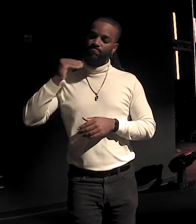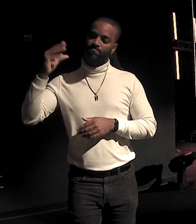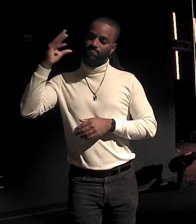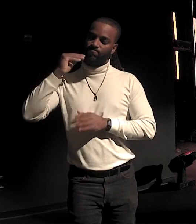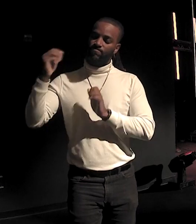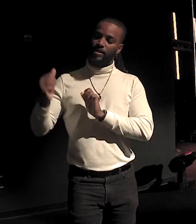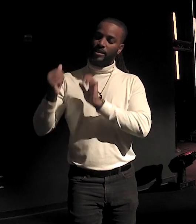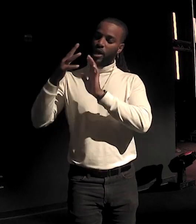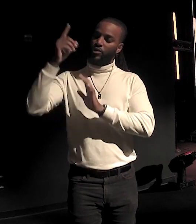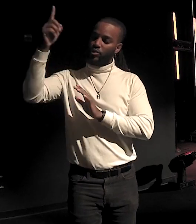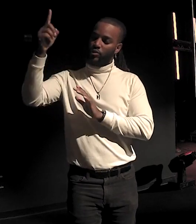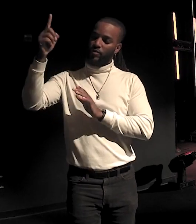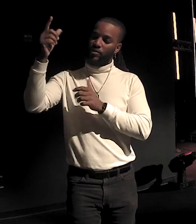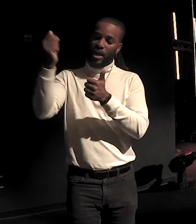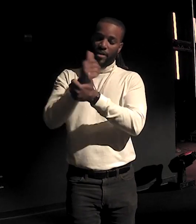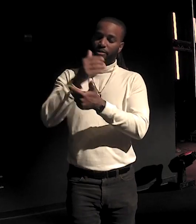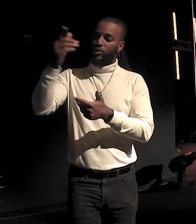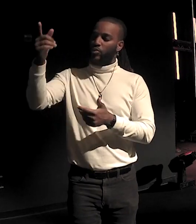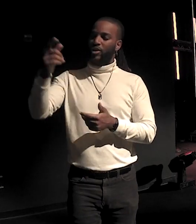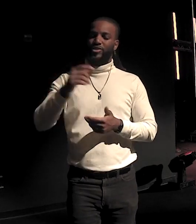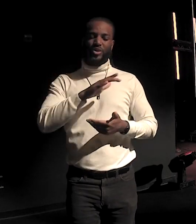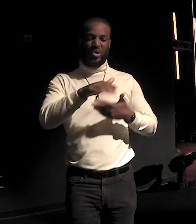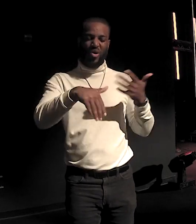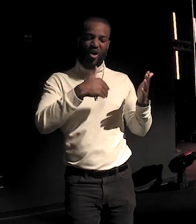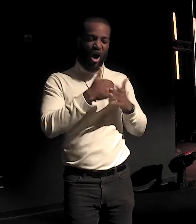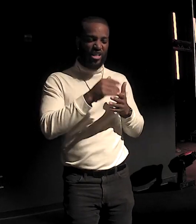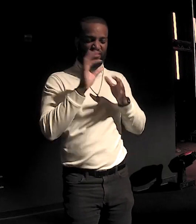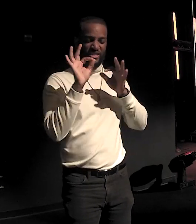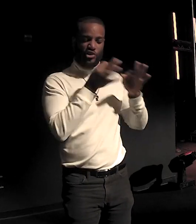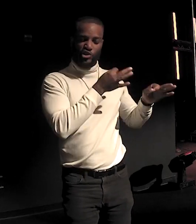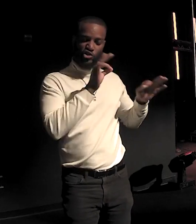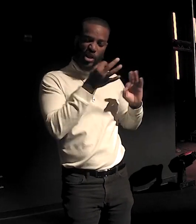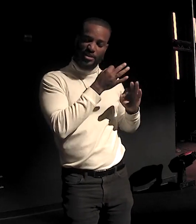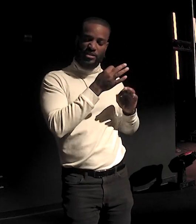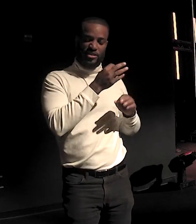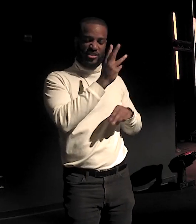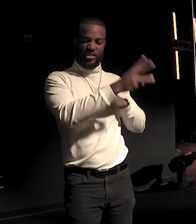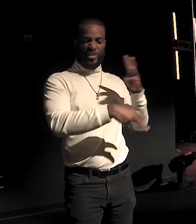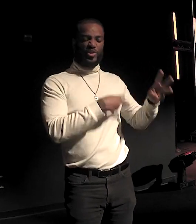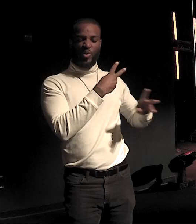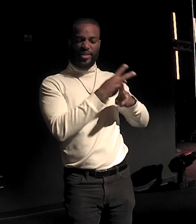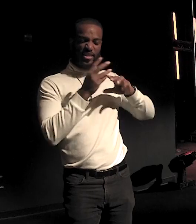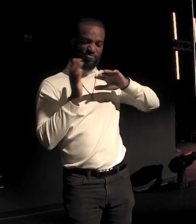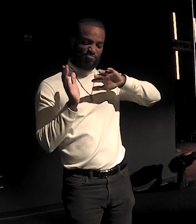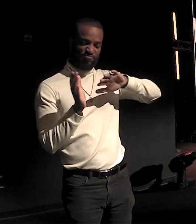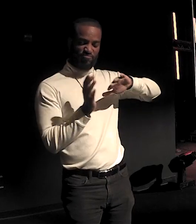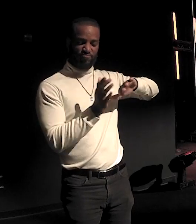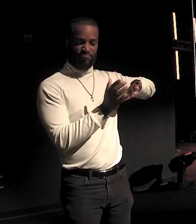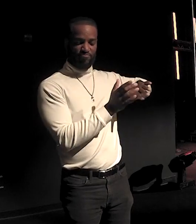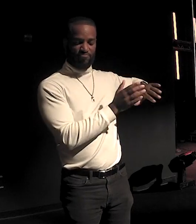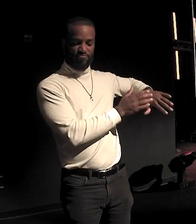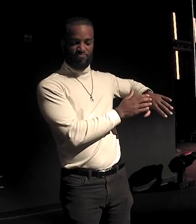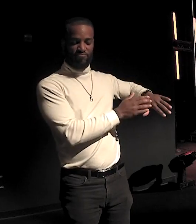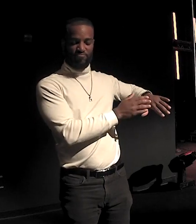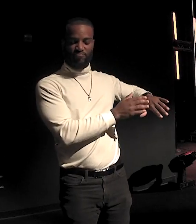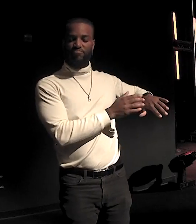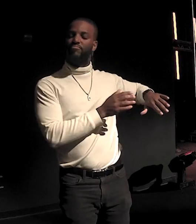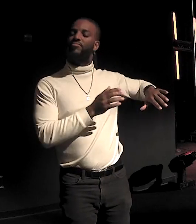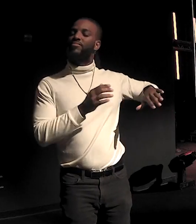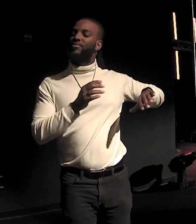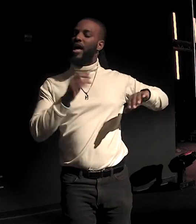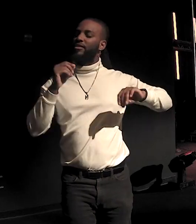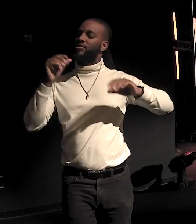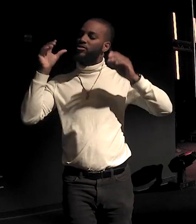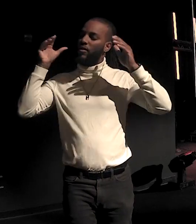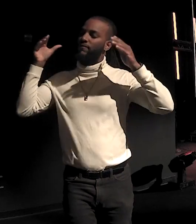for all that you are, to get away from all of the distraction and the things of this world that so easily tie us down, but